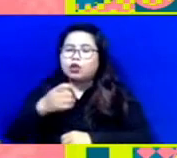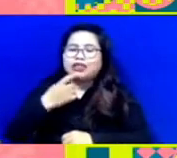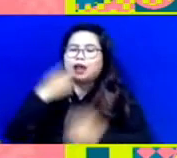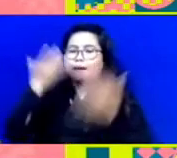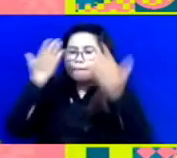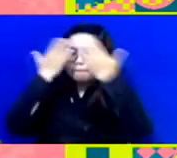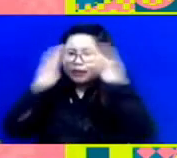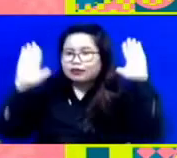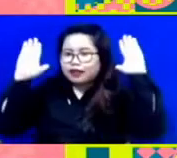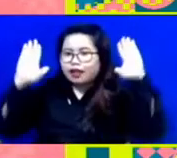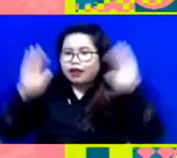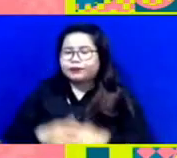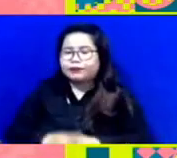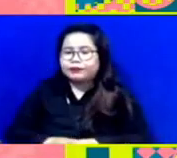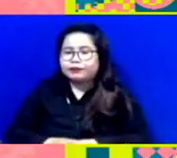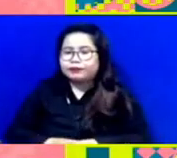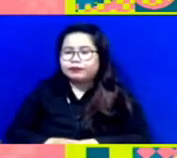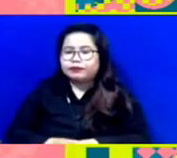In his speech,